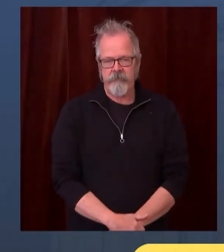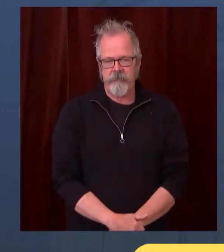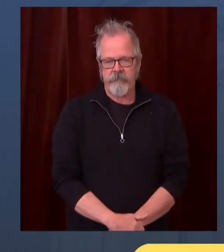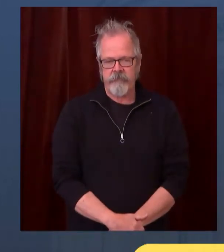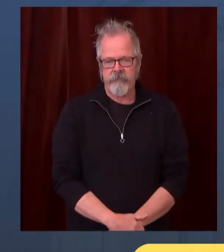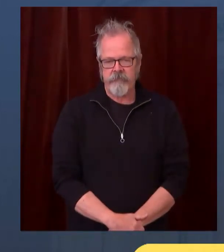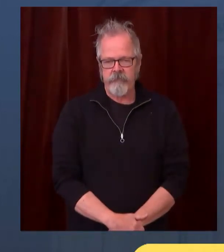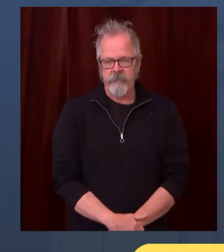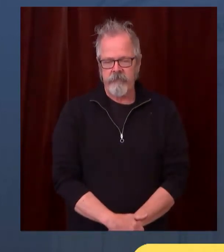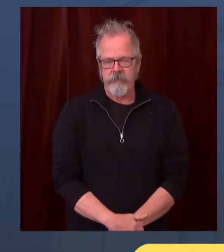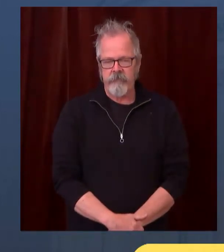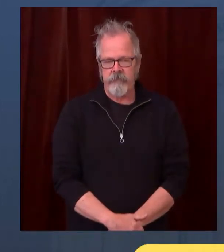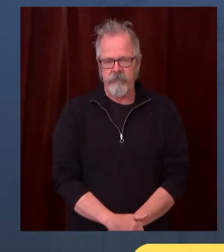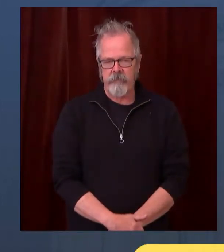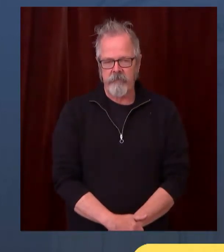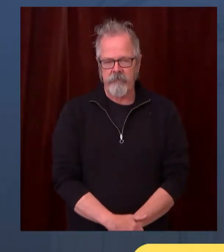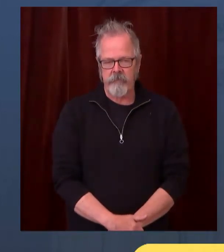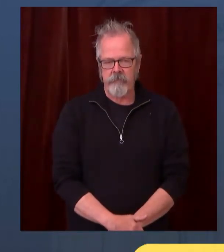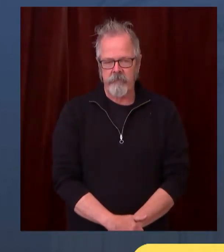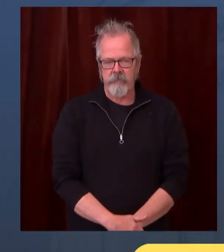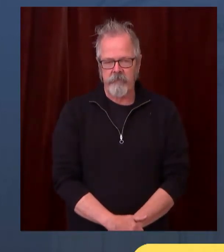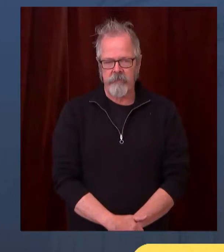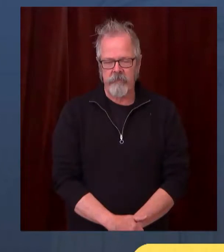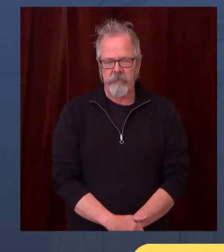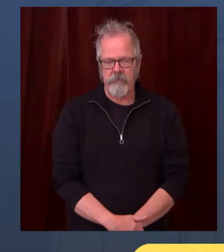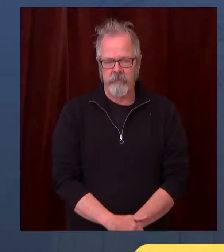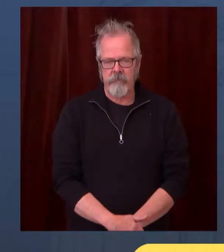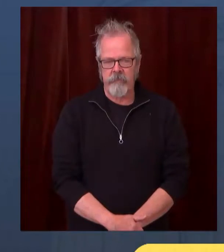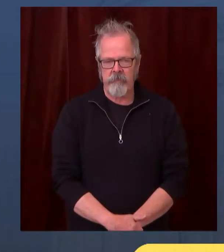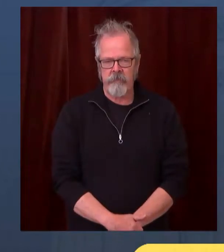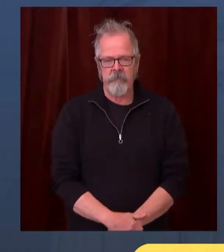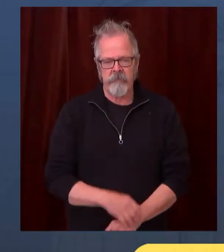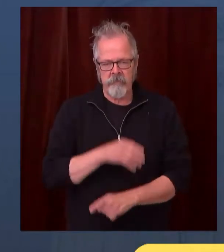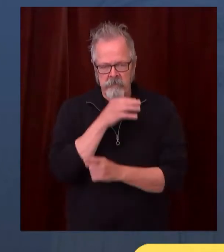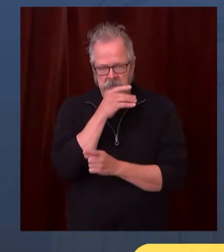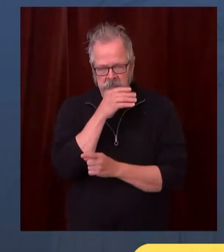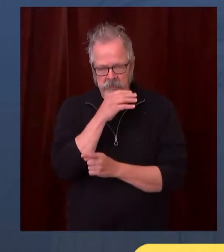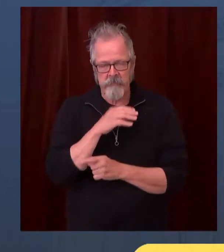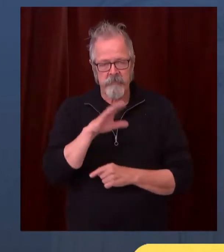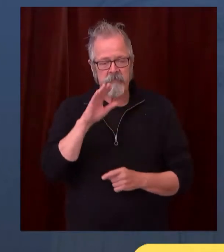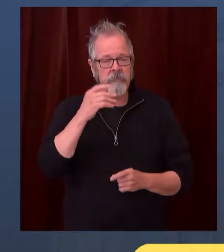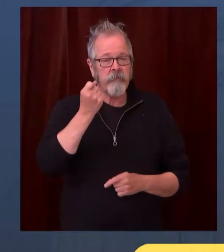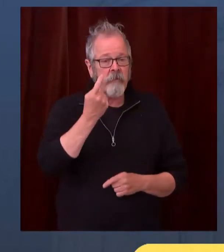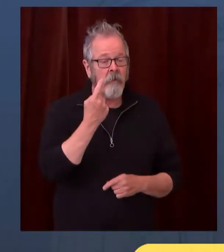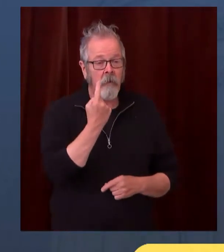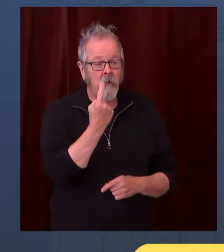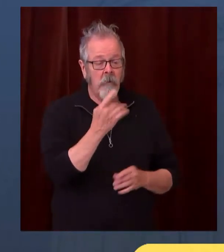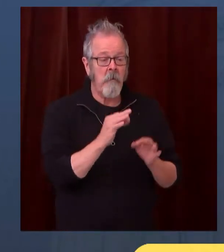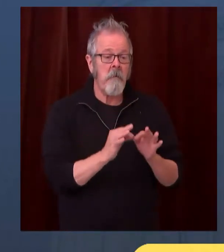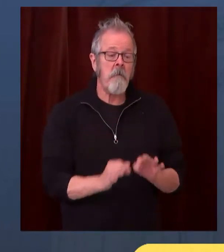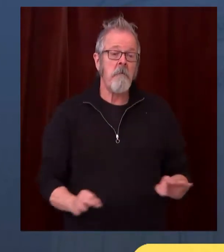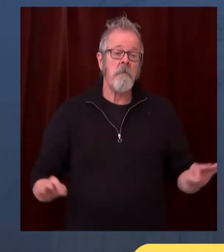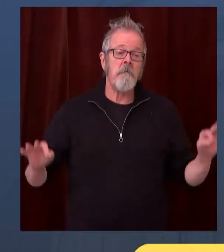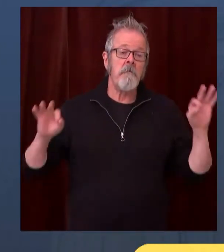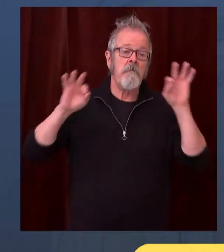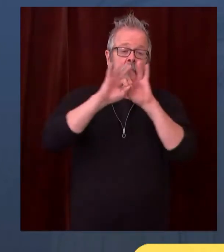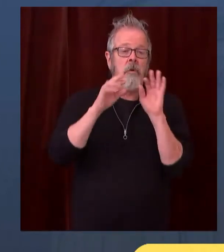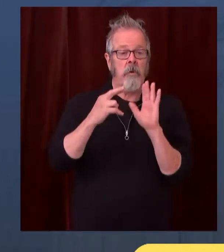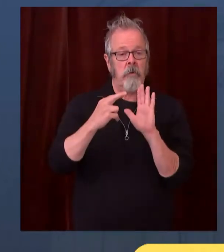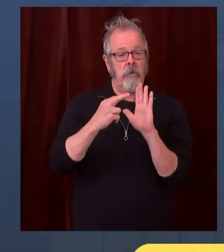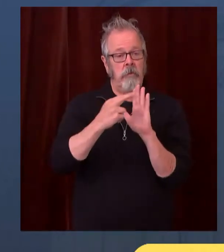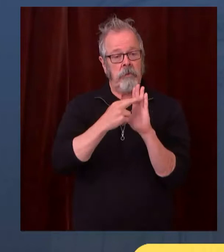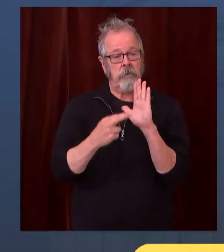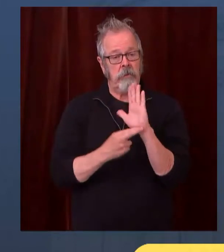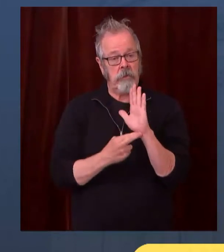have access to consistent testing for residents and staff. In addition to that, it has to